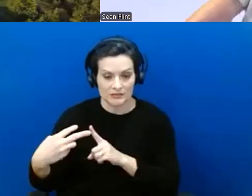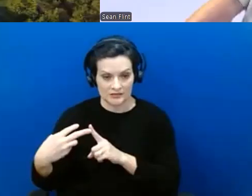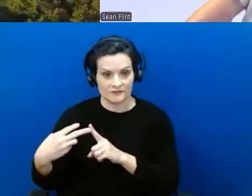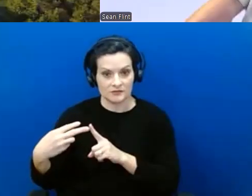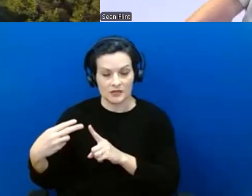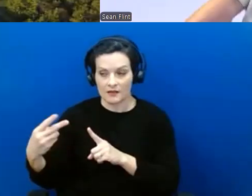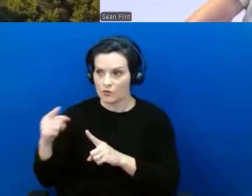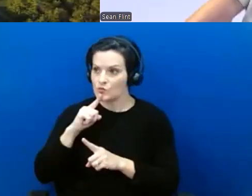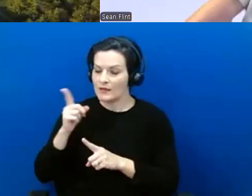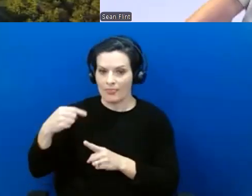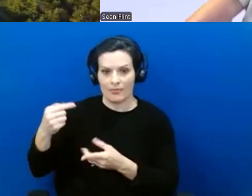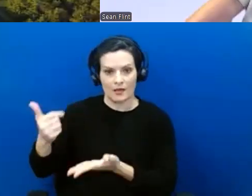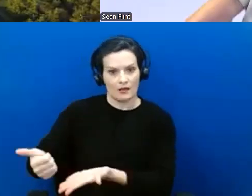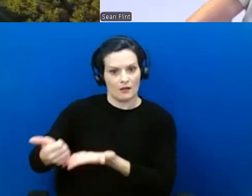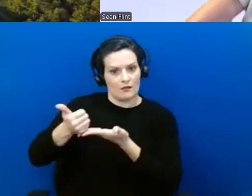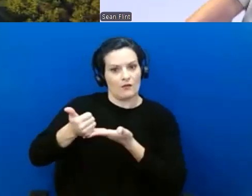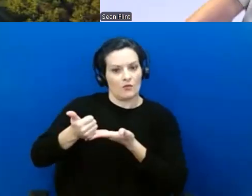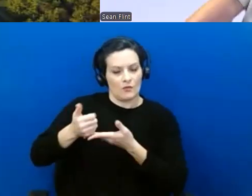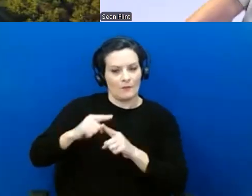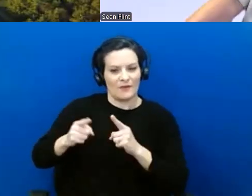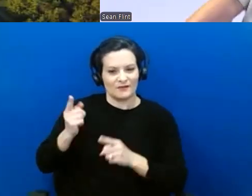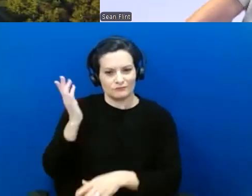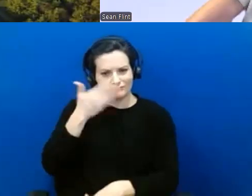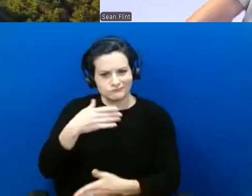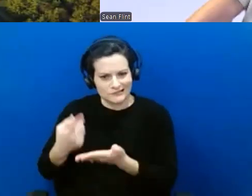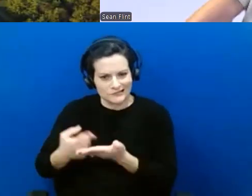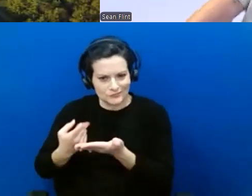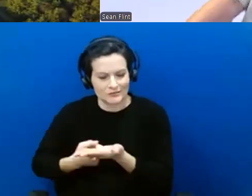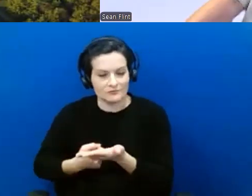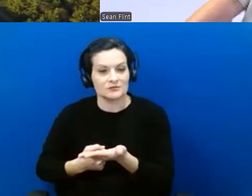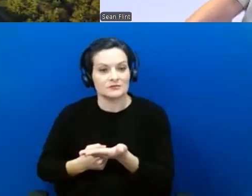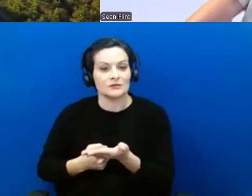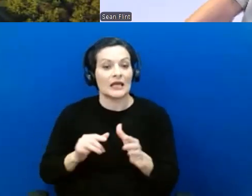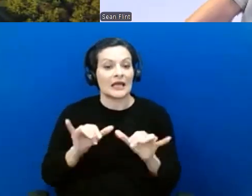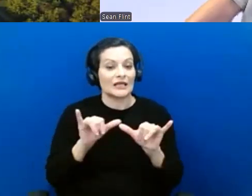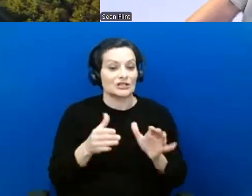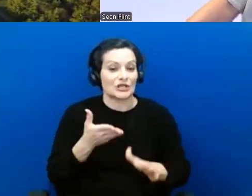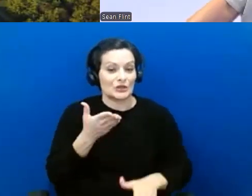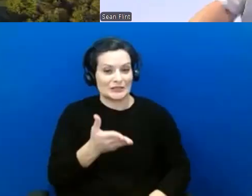It is sometimes challenging, but we do love to have the engineers also in the room.